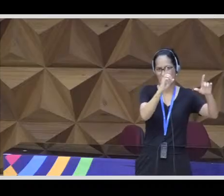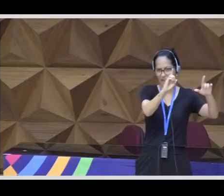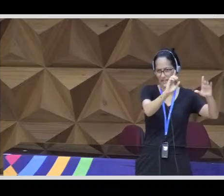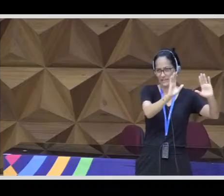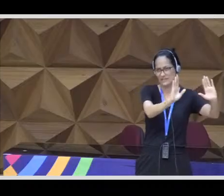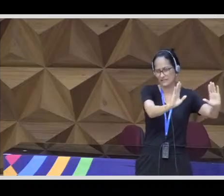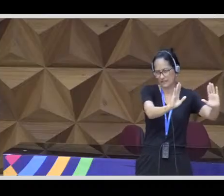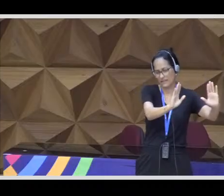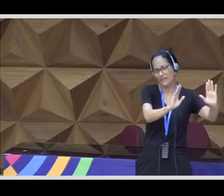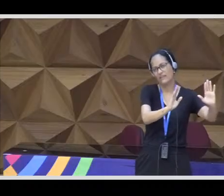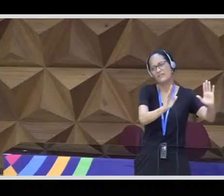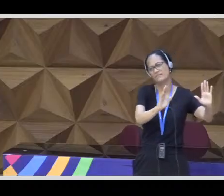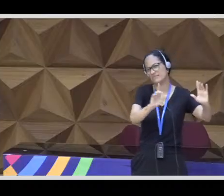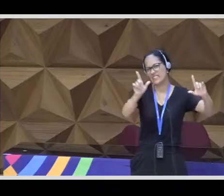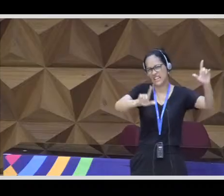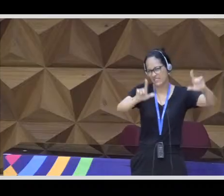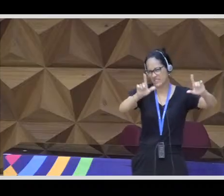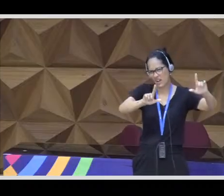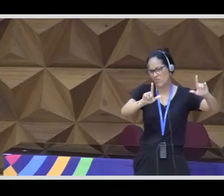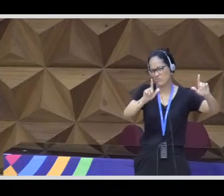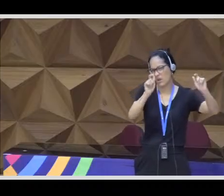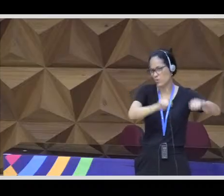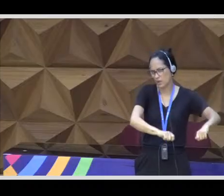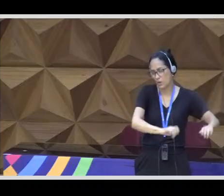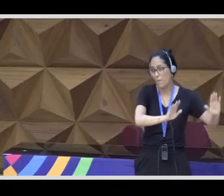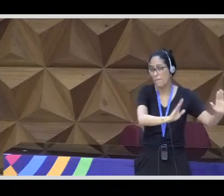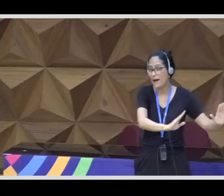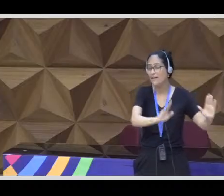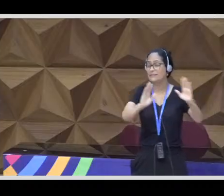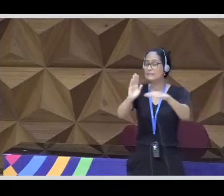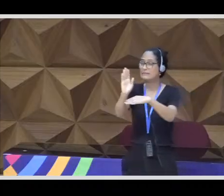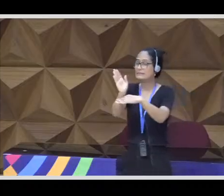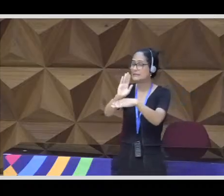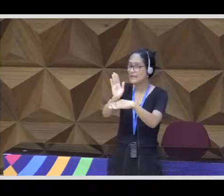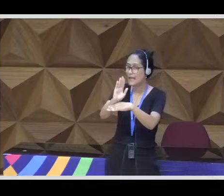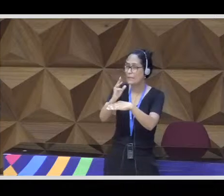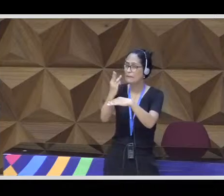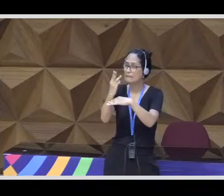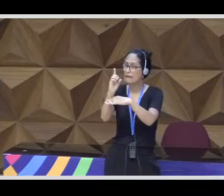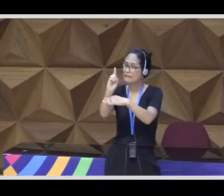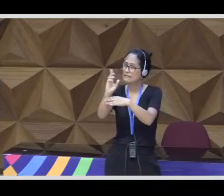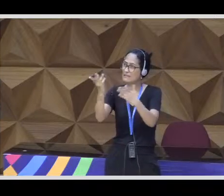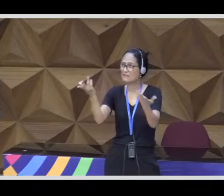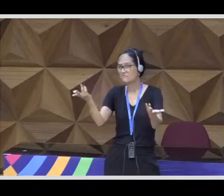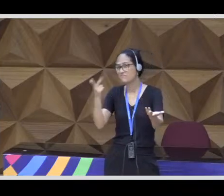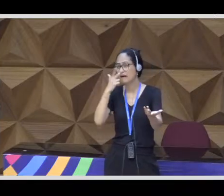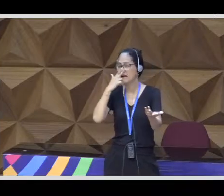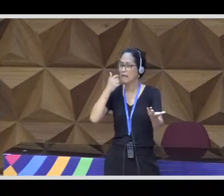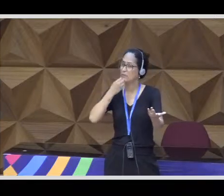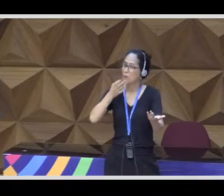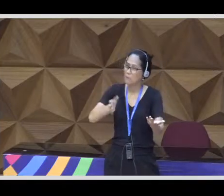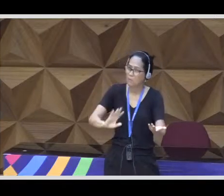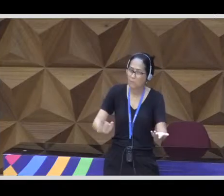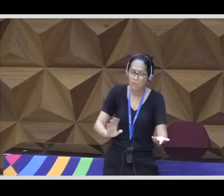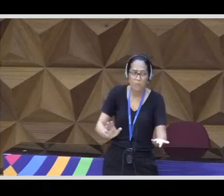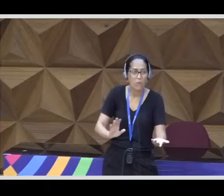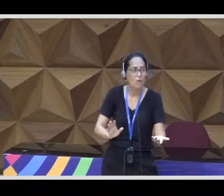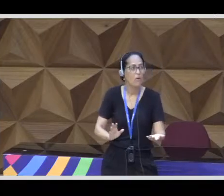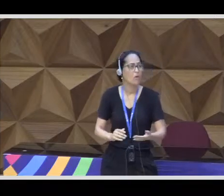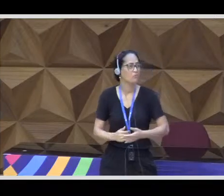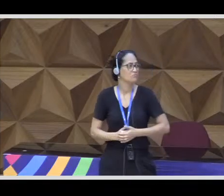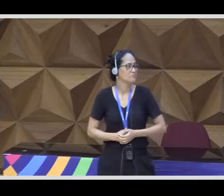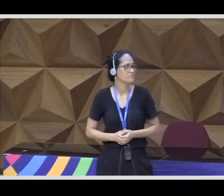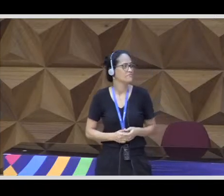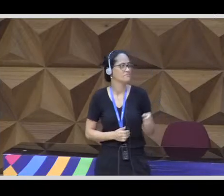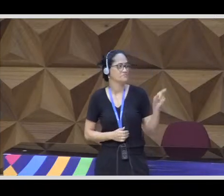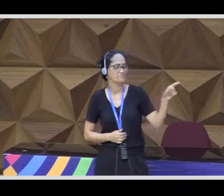believe the 3D cinemas were not very popular as well. Yeah, I mean, well, if you think of how many generations of